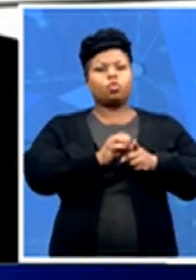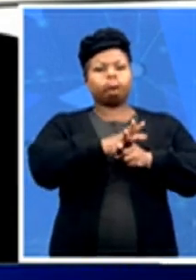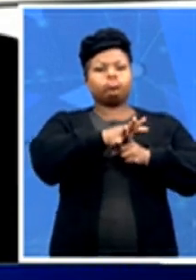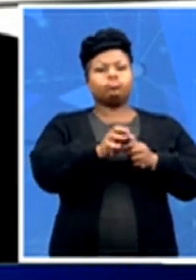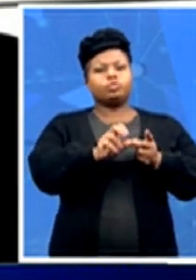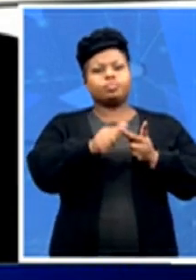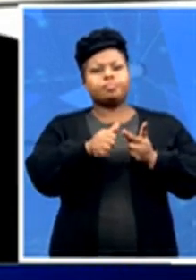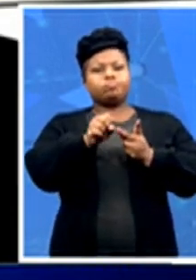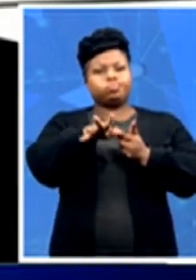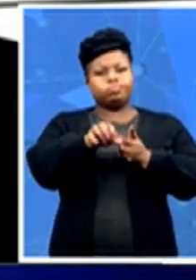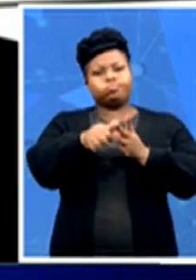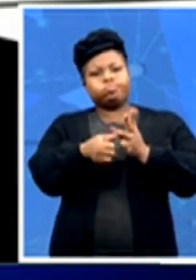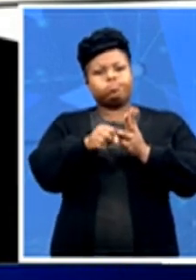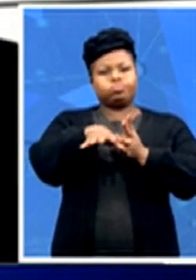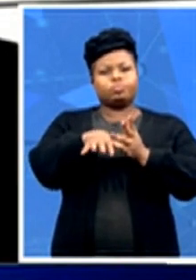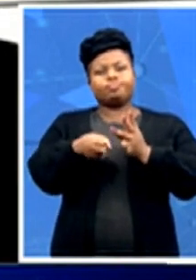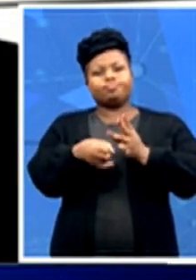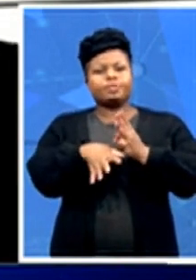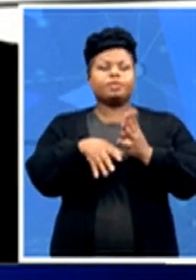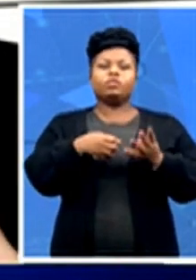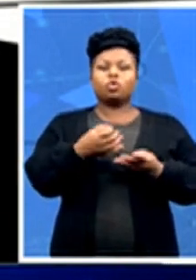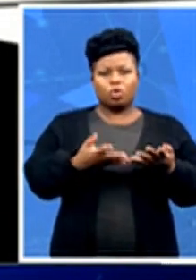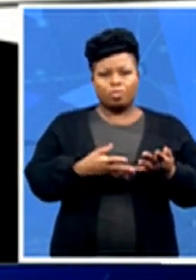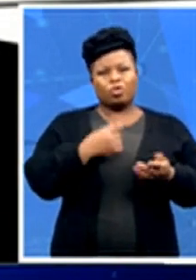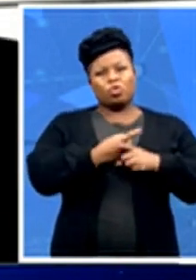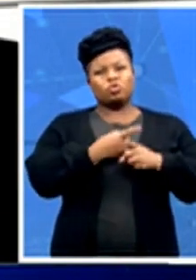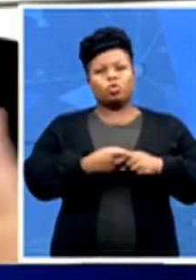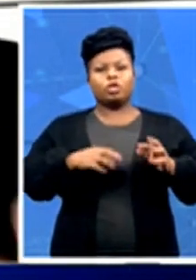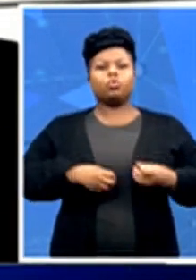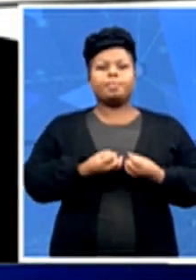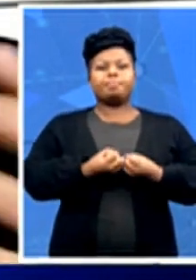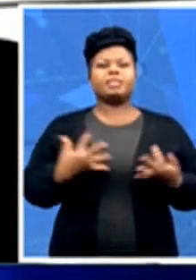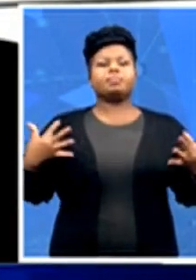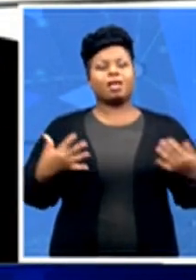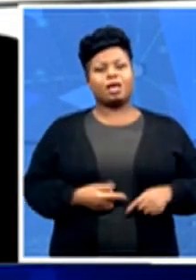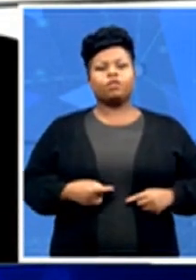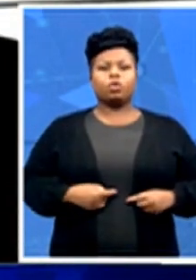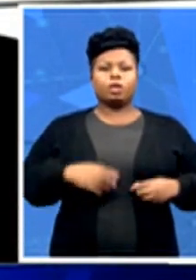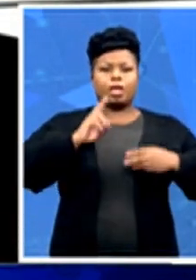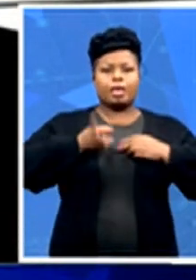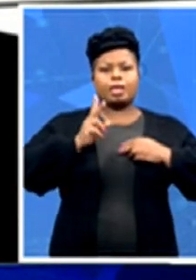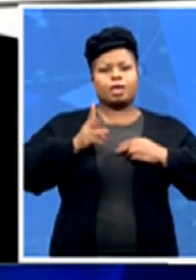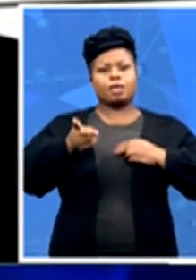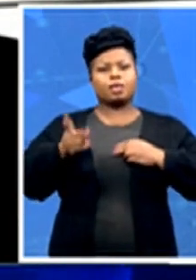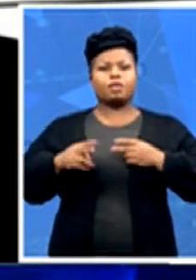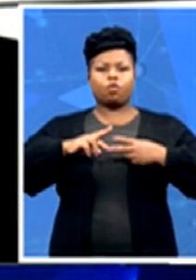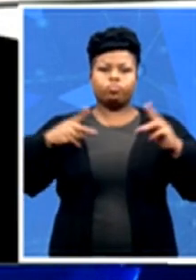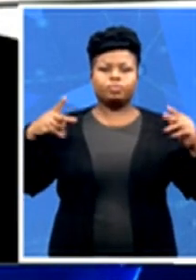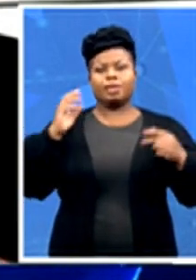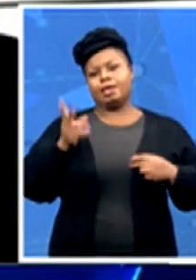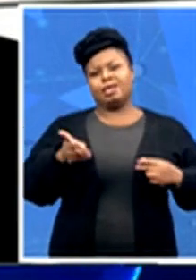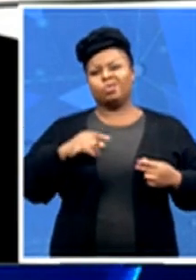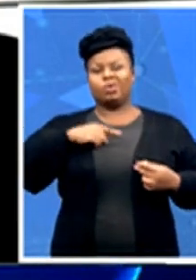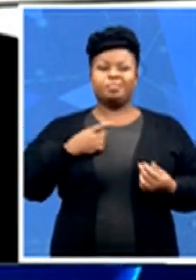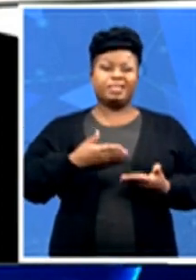It's going to have to stop mutating at some point where it is no longer gaining, you know, big advantage. Now,